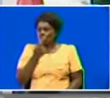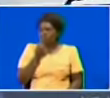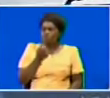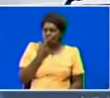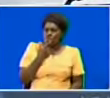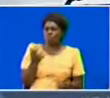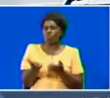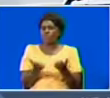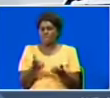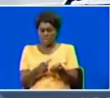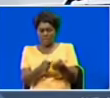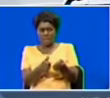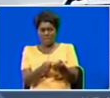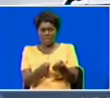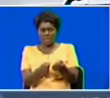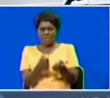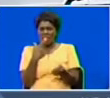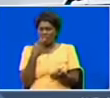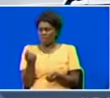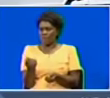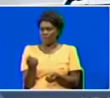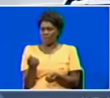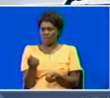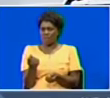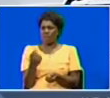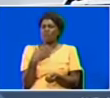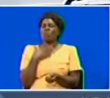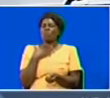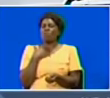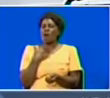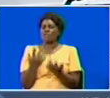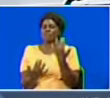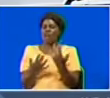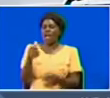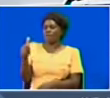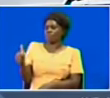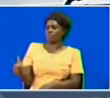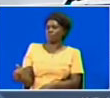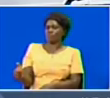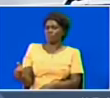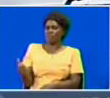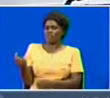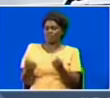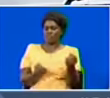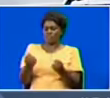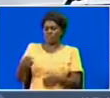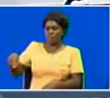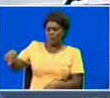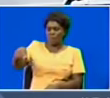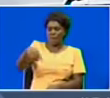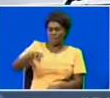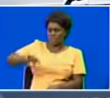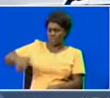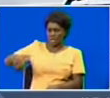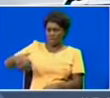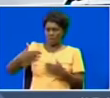mahindi, maharagwe, and I'm going to copy a fire extinguisher. Yes. Mm-hmm. So there are these vehicles that go around town and